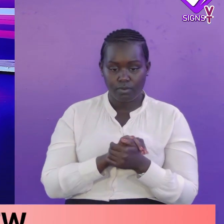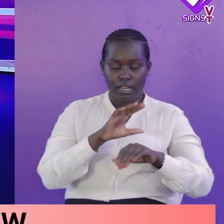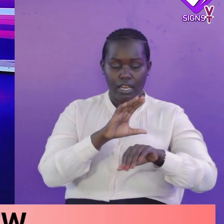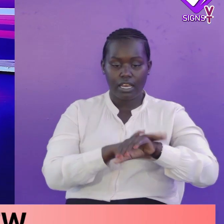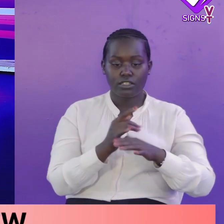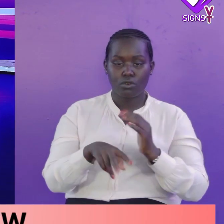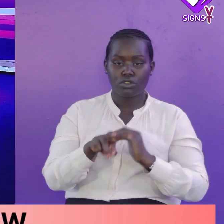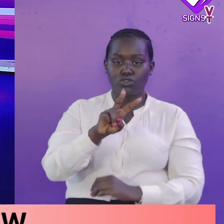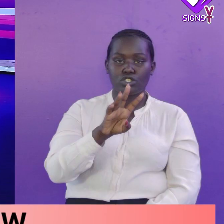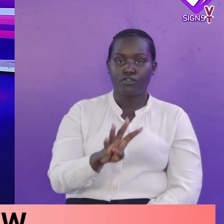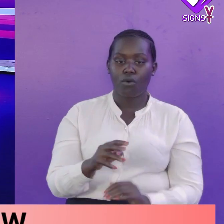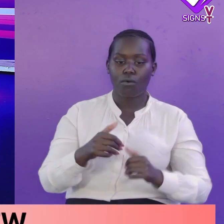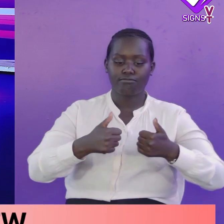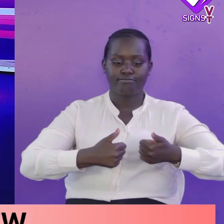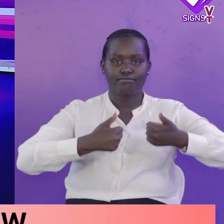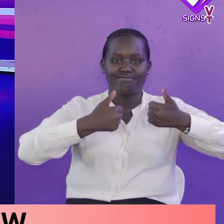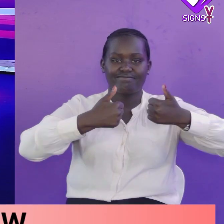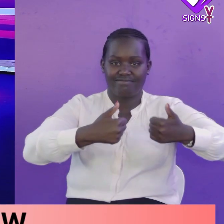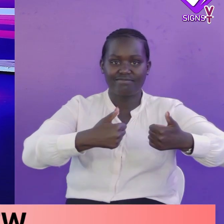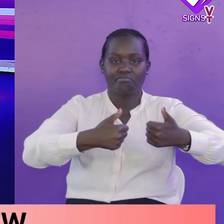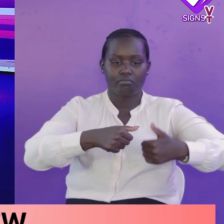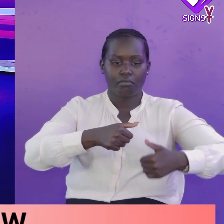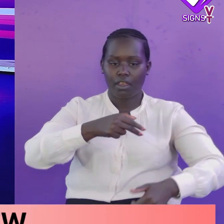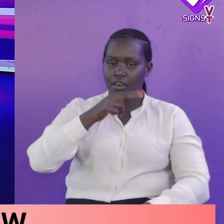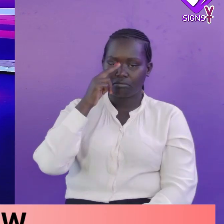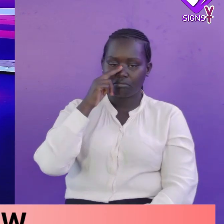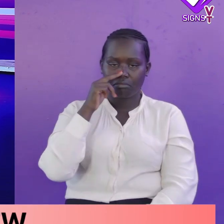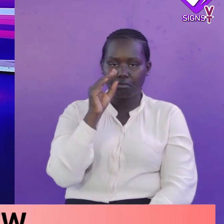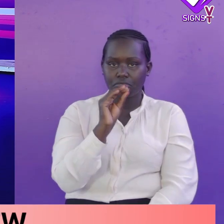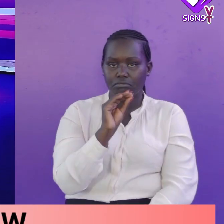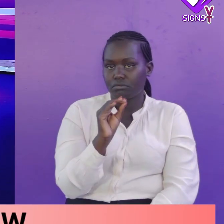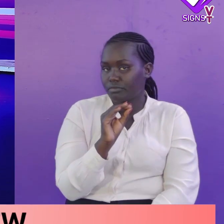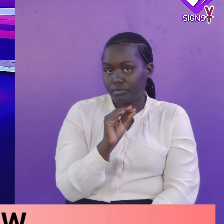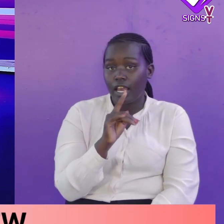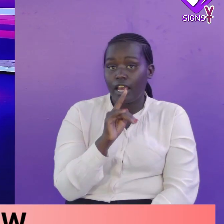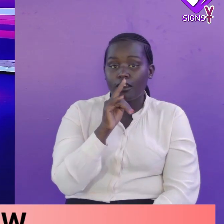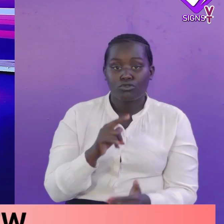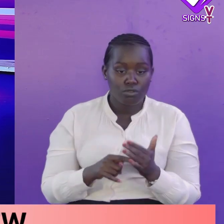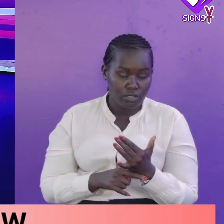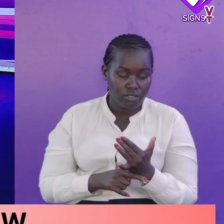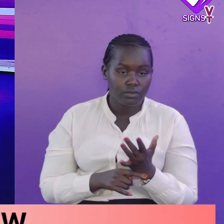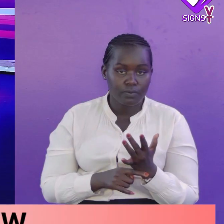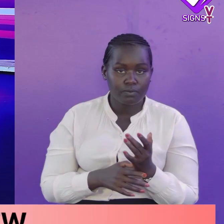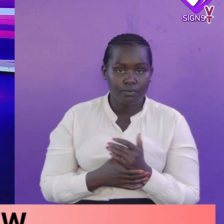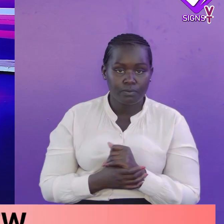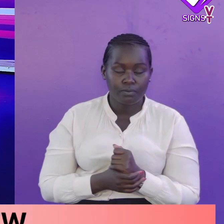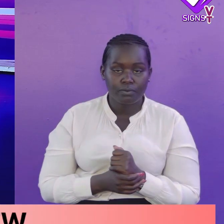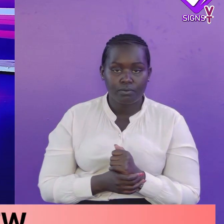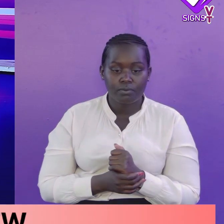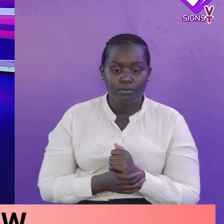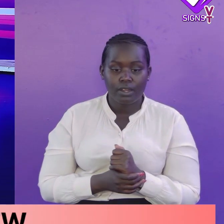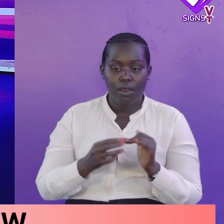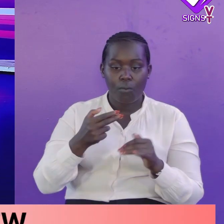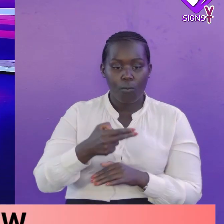getting 24 medals, it's not a joke. And I'm sure with the